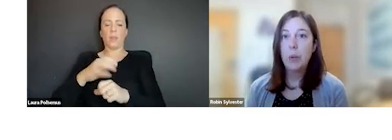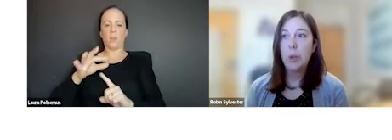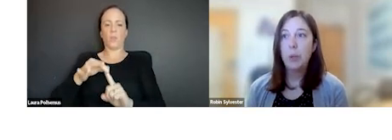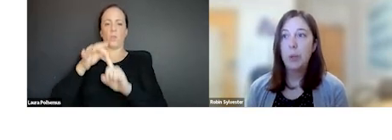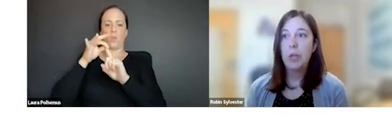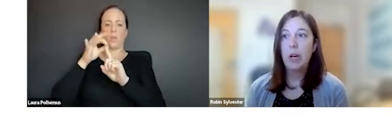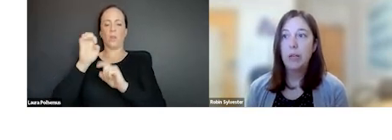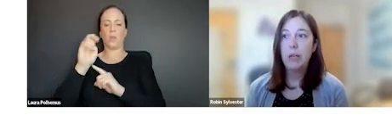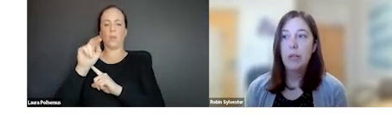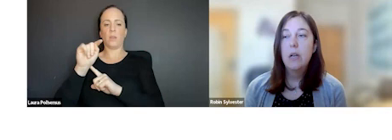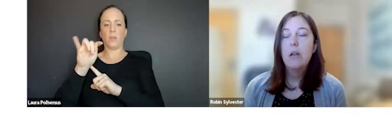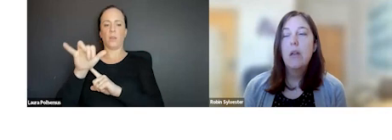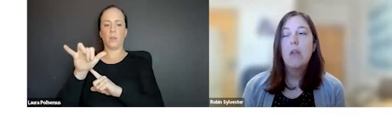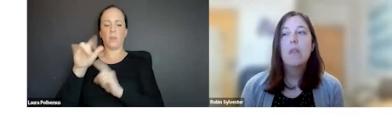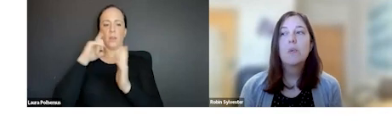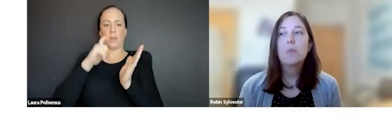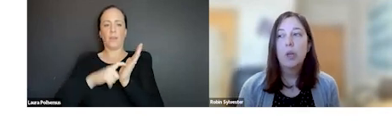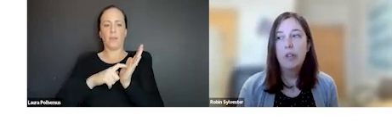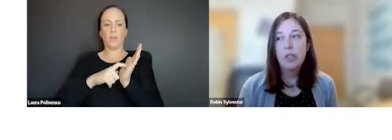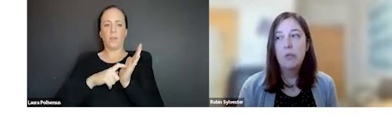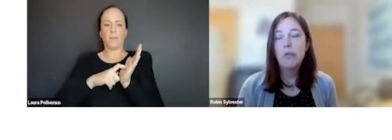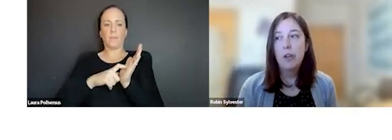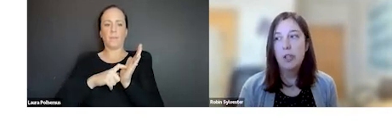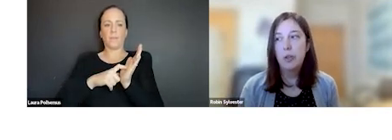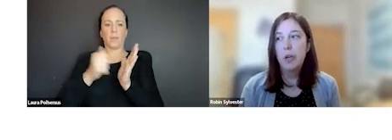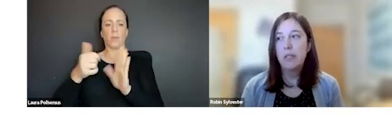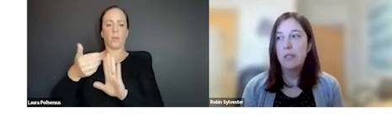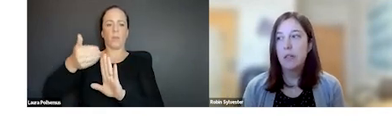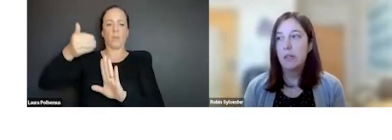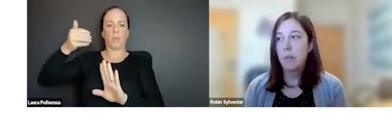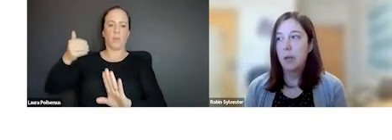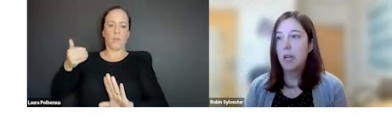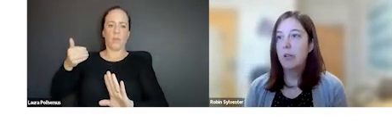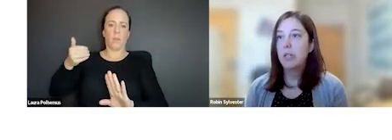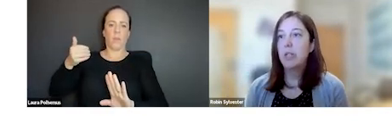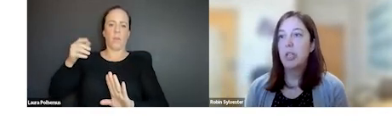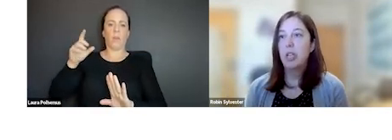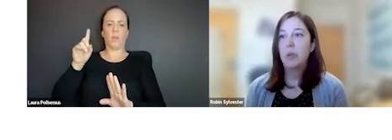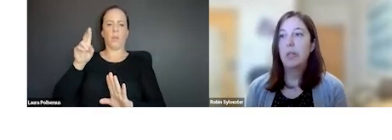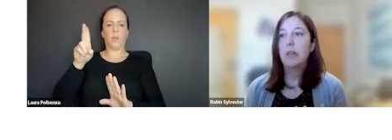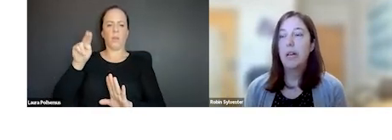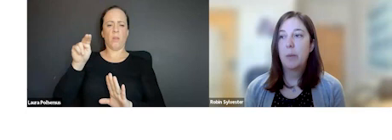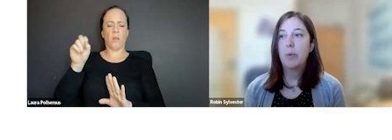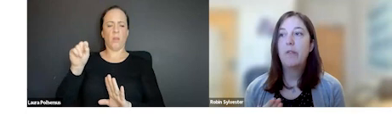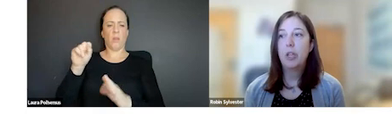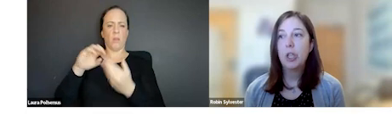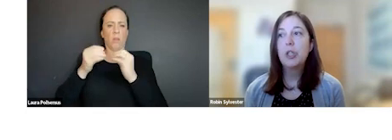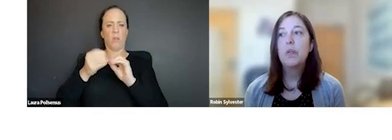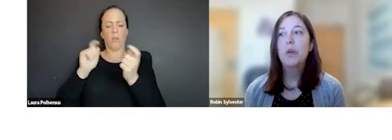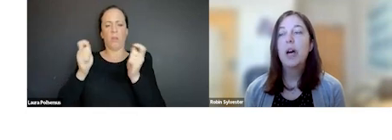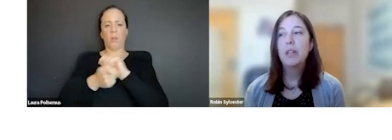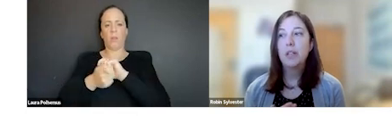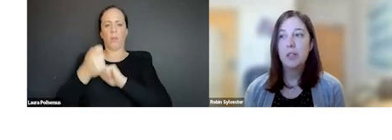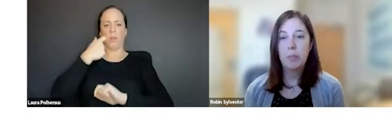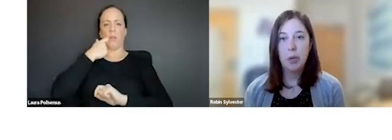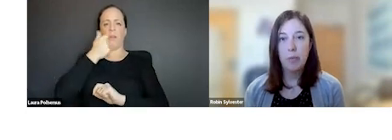identifier, or UEI. This was previously referred to as a DUNS number and recently changed within the last couple of years. So if